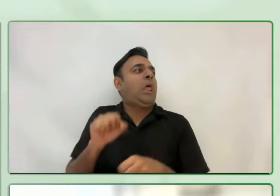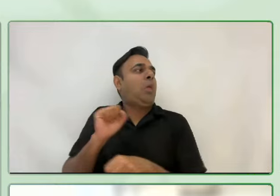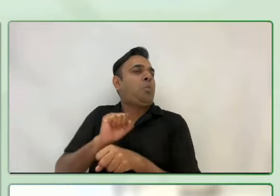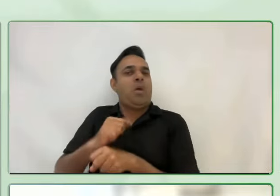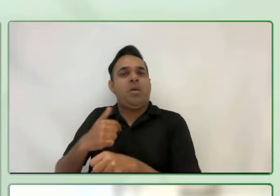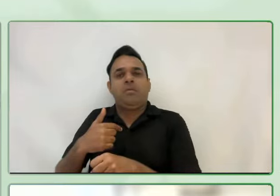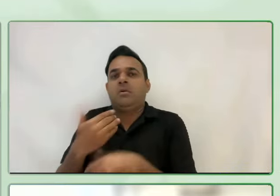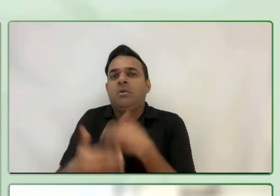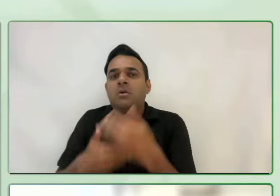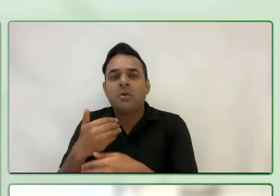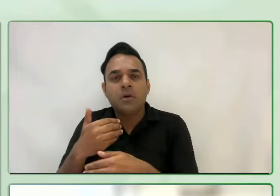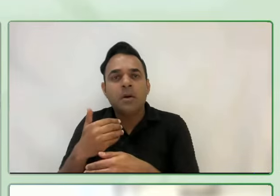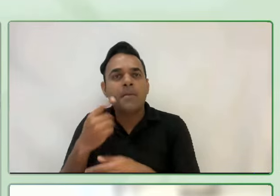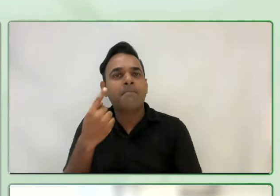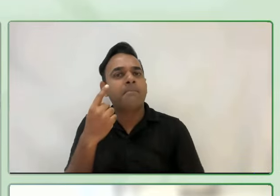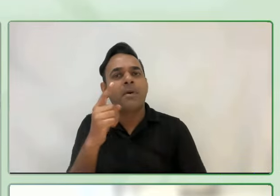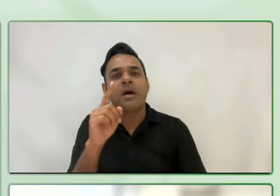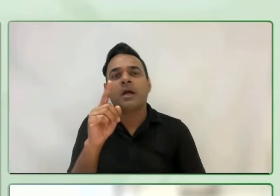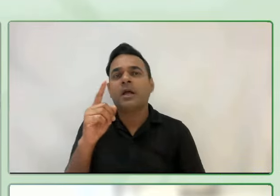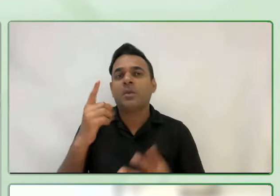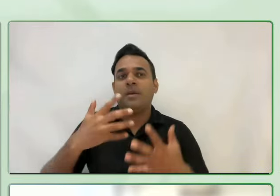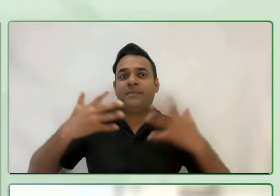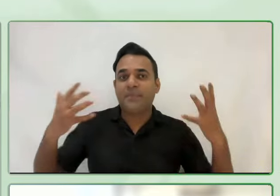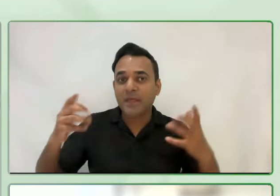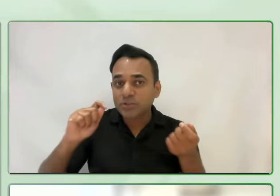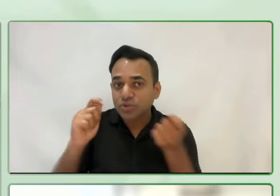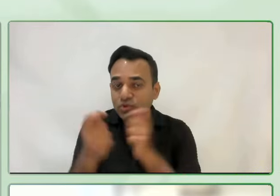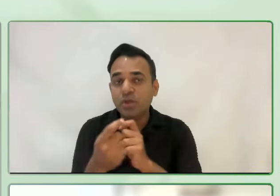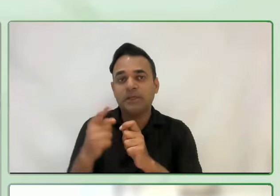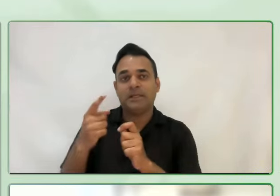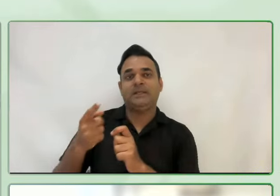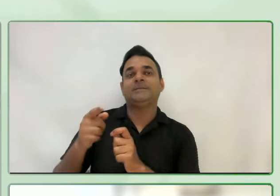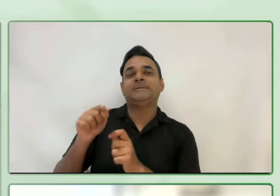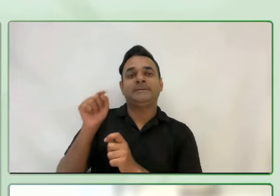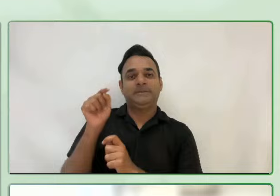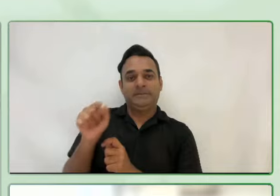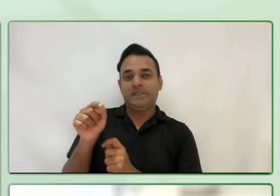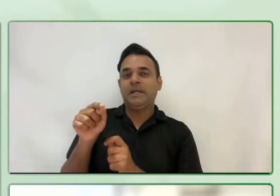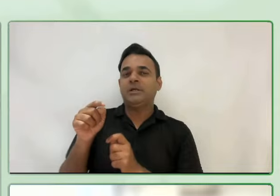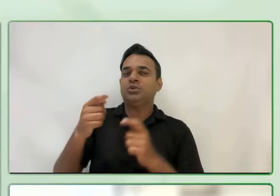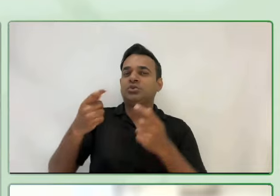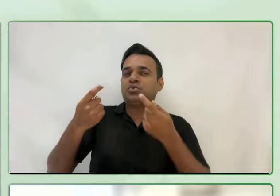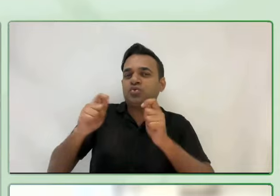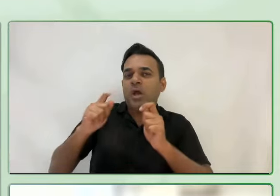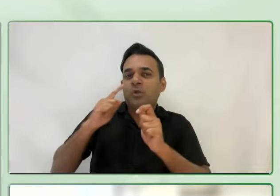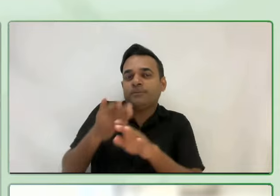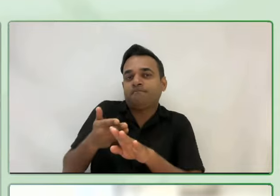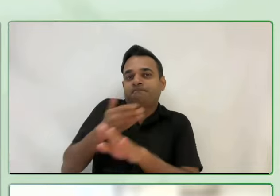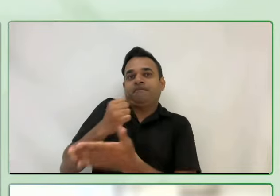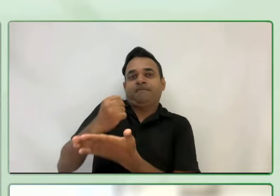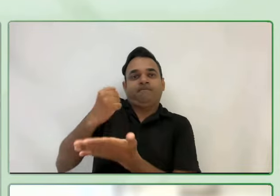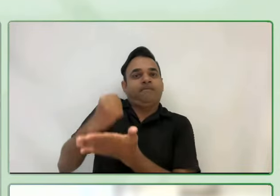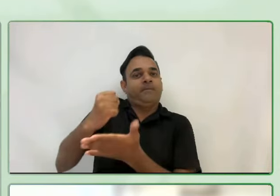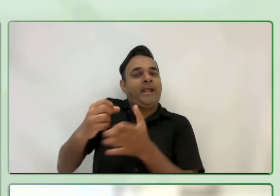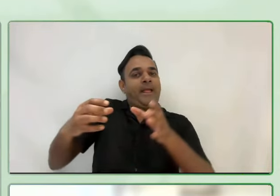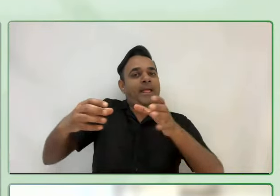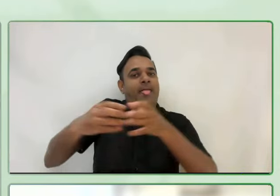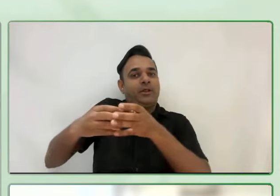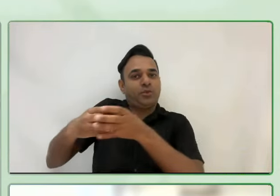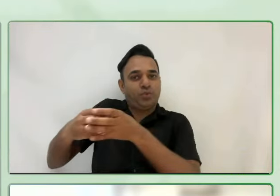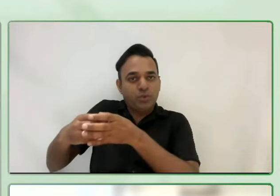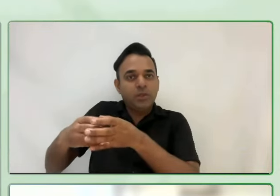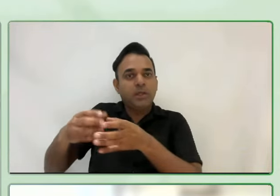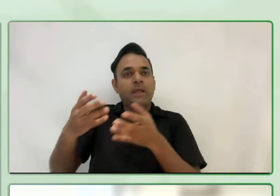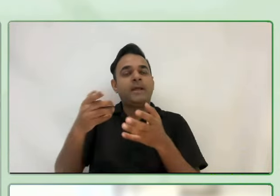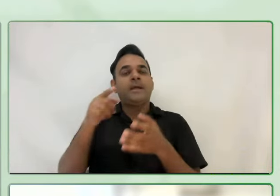60 large organizations currently, and the process is quite, to begin with, there is a bit of a fear that